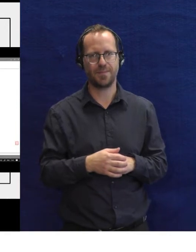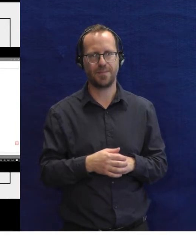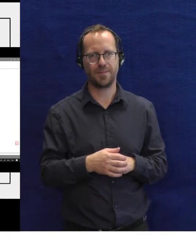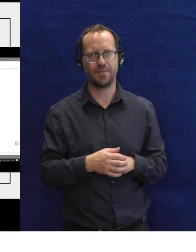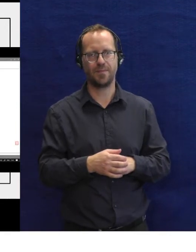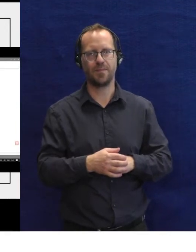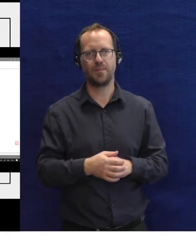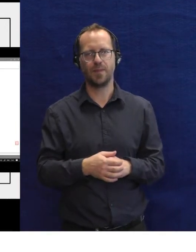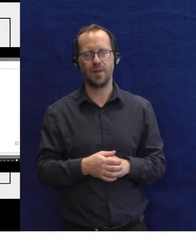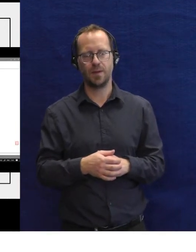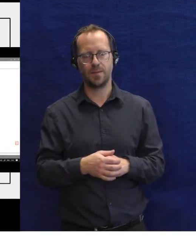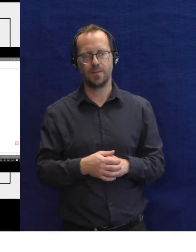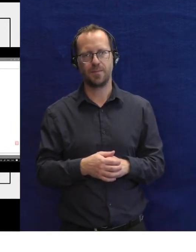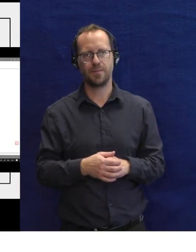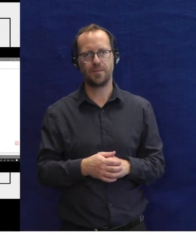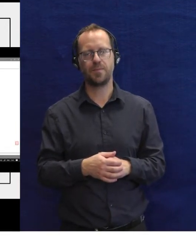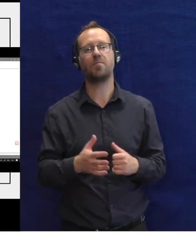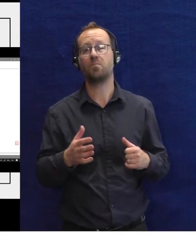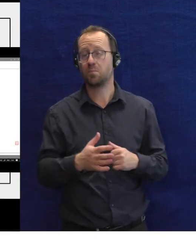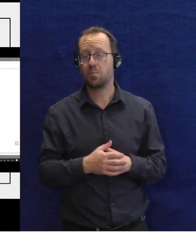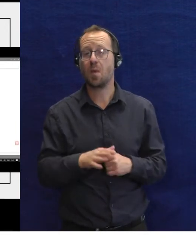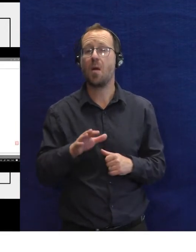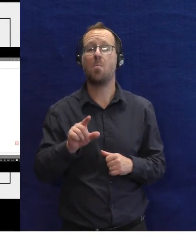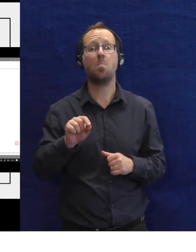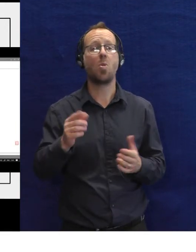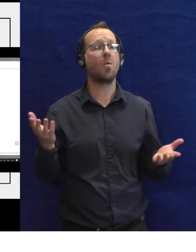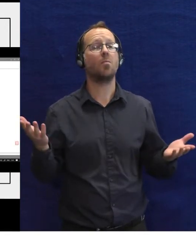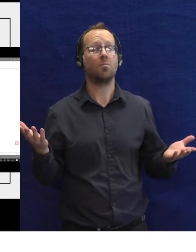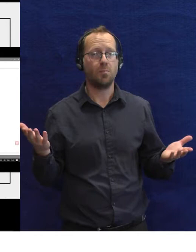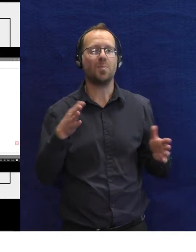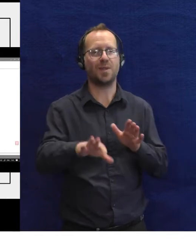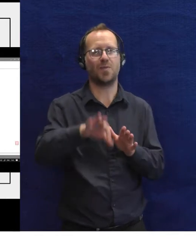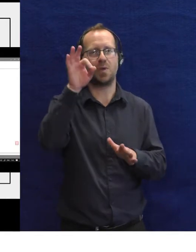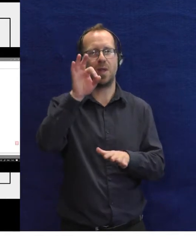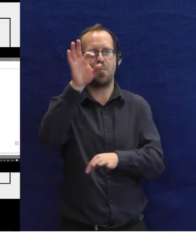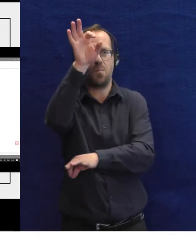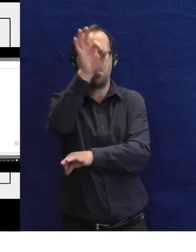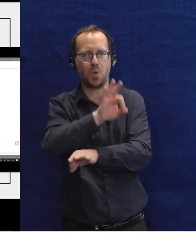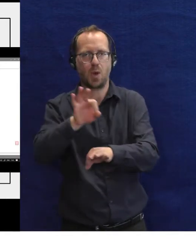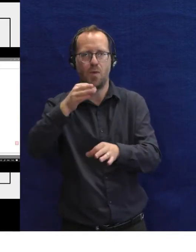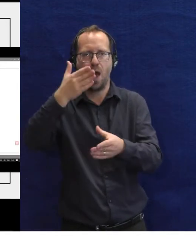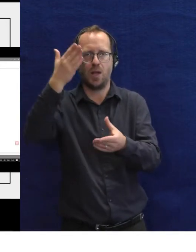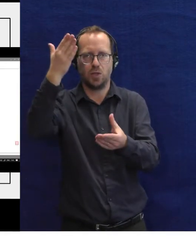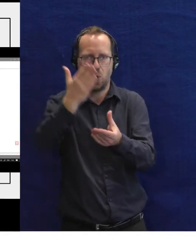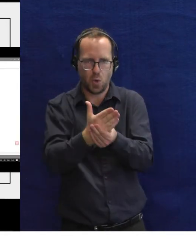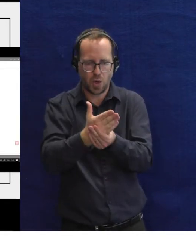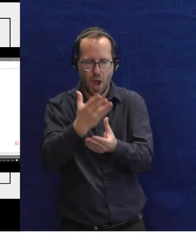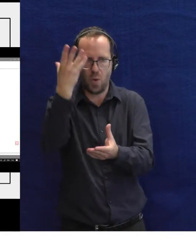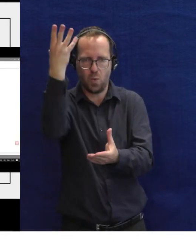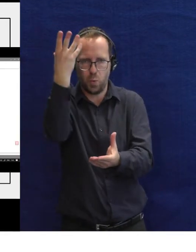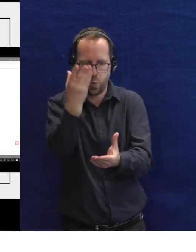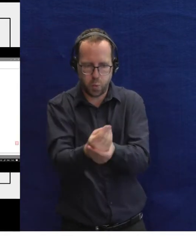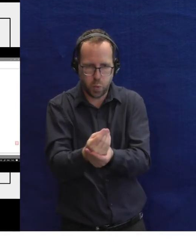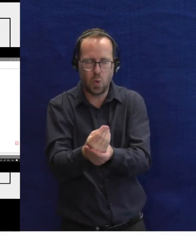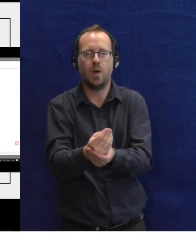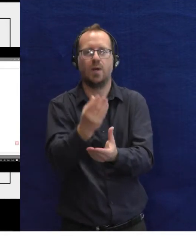first. And after that, you choose a project folder where you want to save all of this project information,